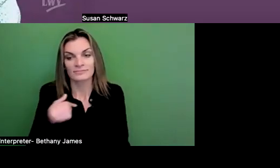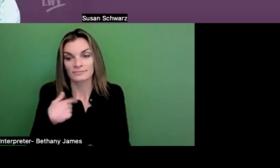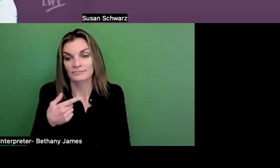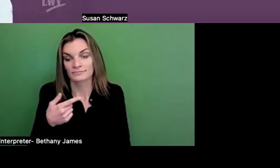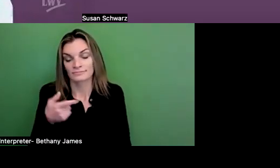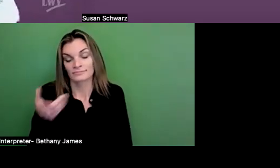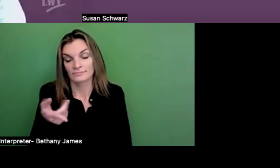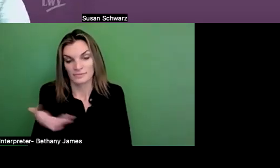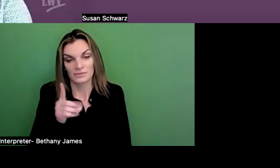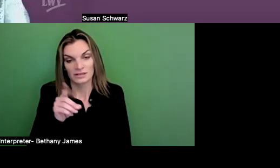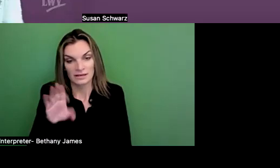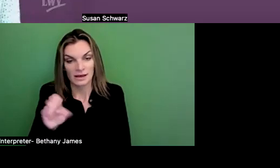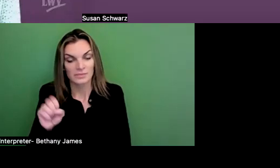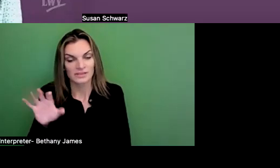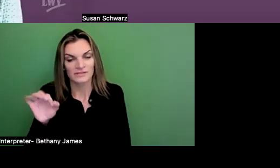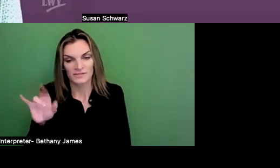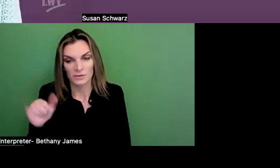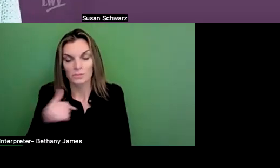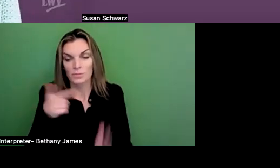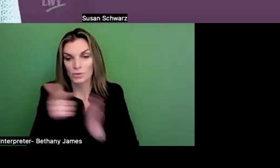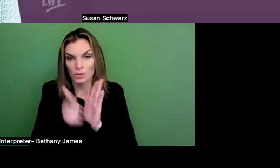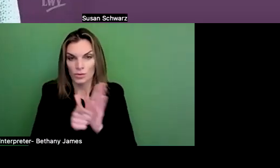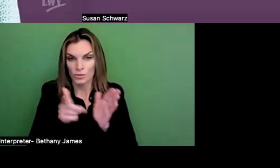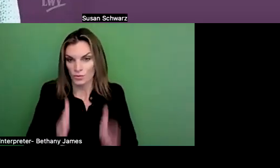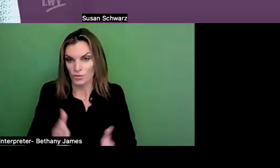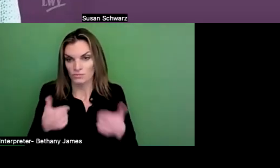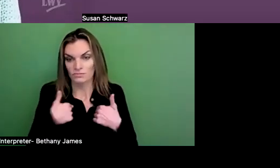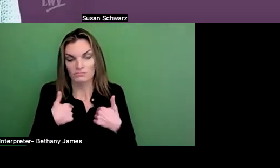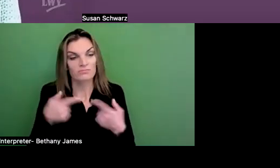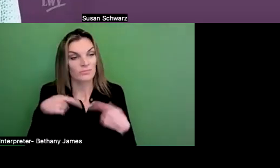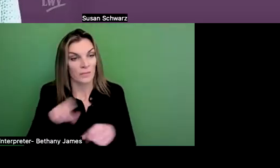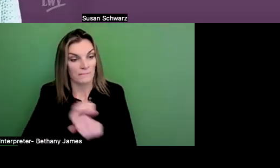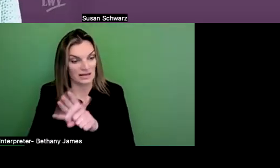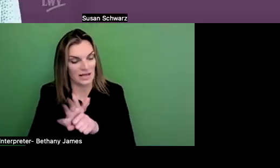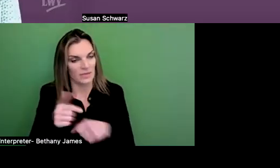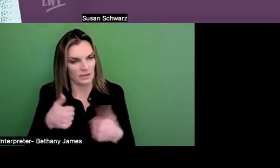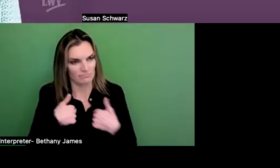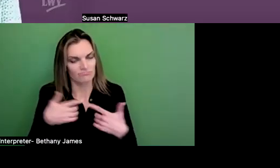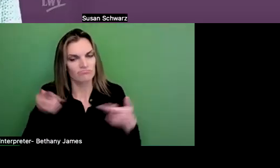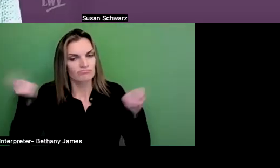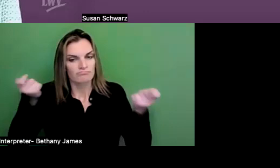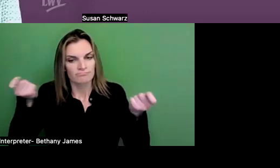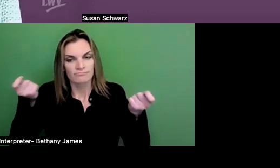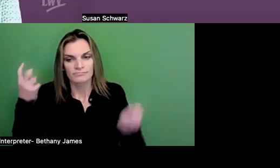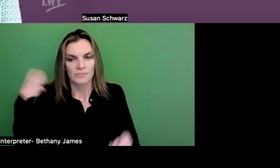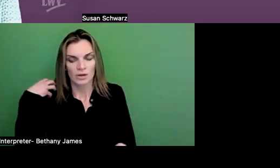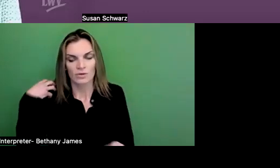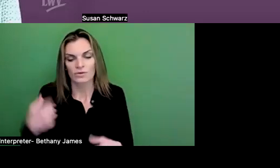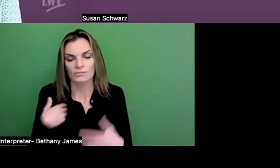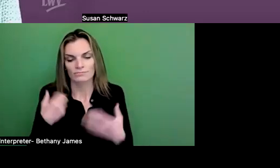a lawyer, and I've led this village through the pandemic, also through a lot of